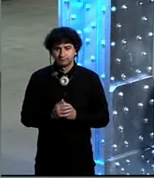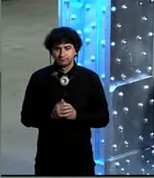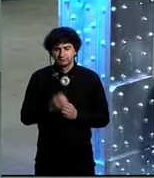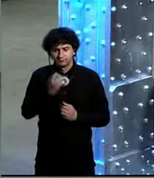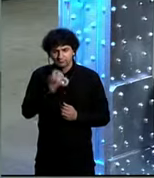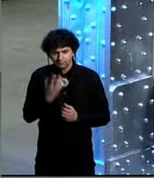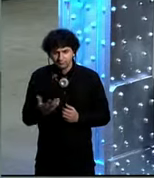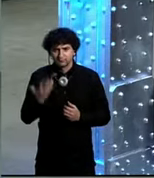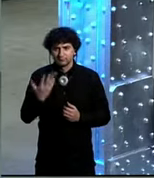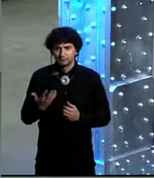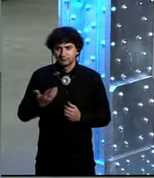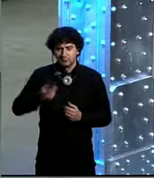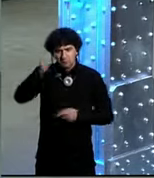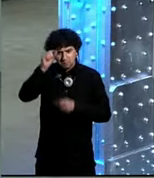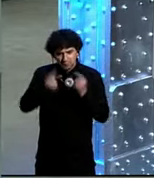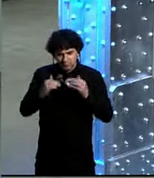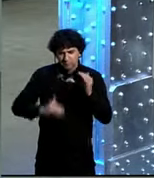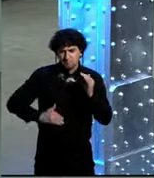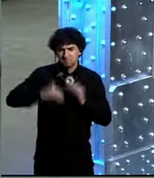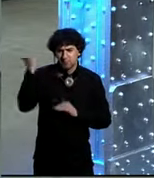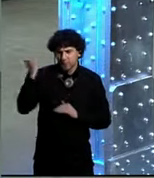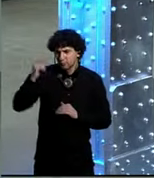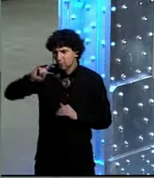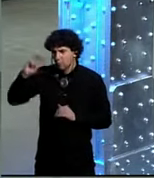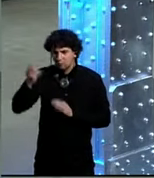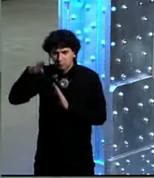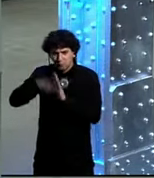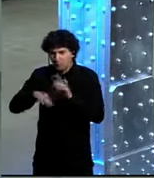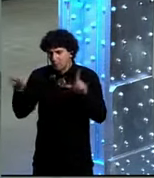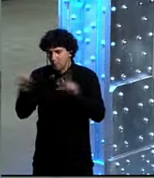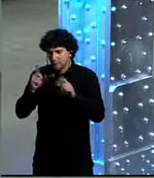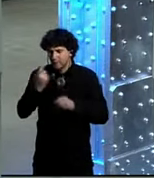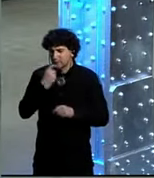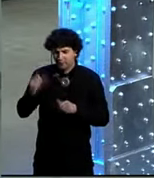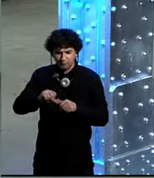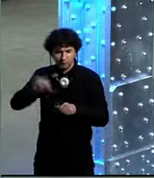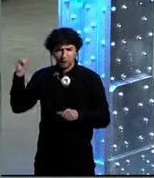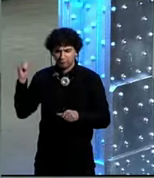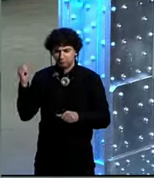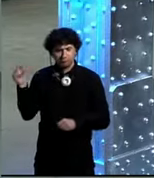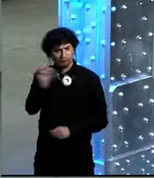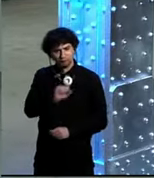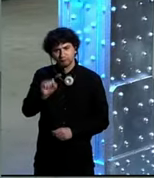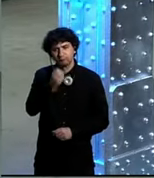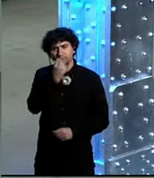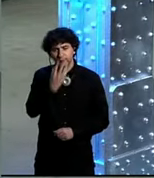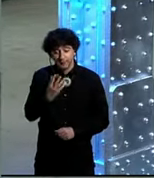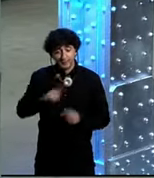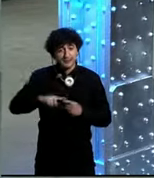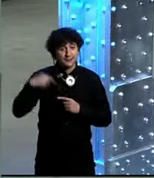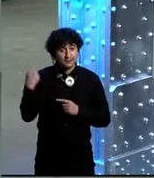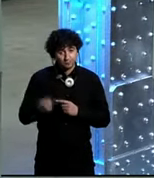show I had in Finland for years, which was nice. That was the show where we, the example where